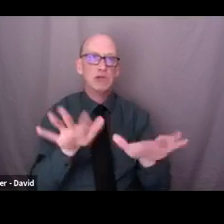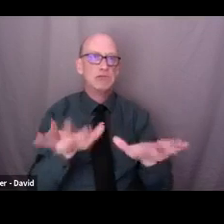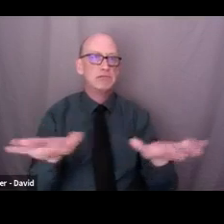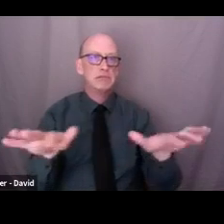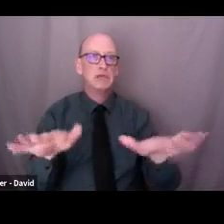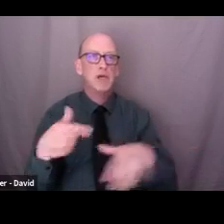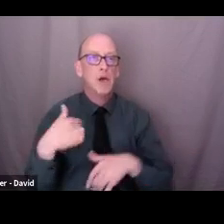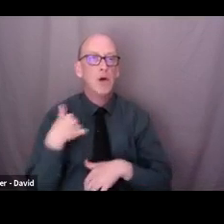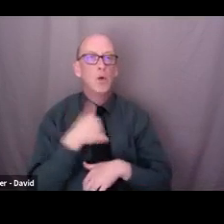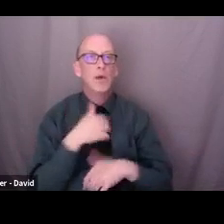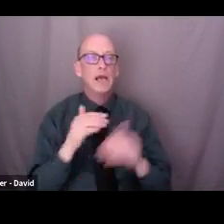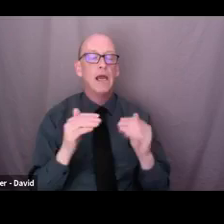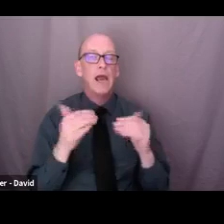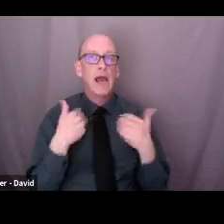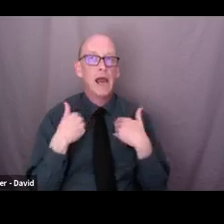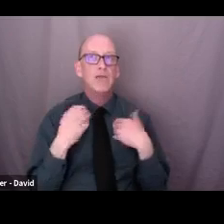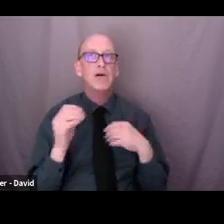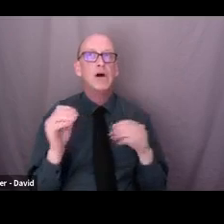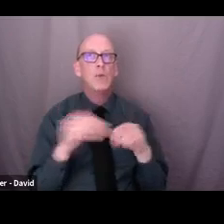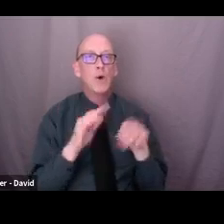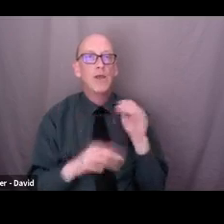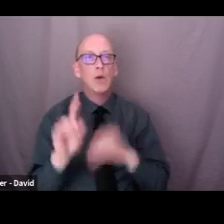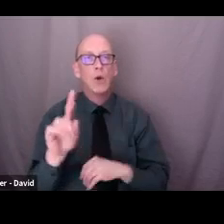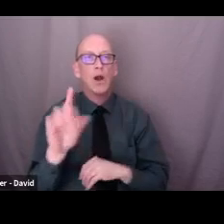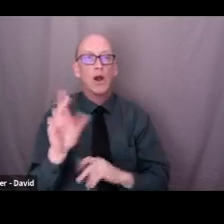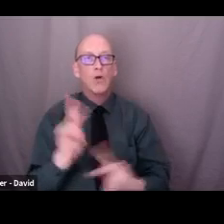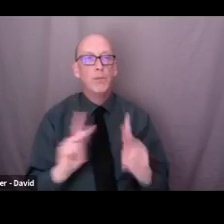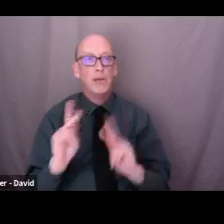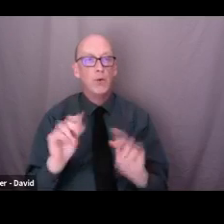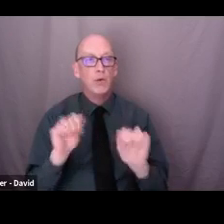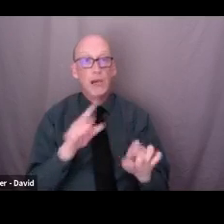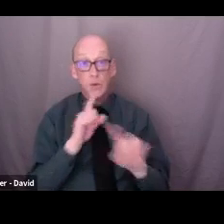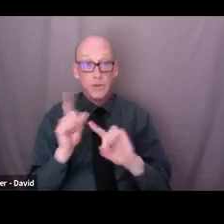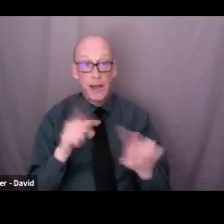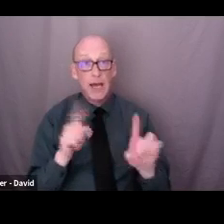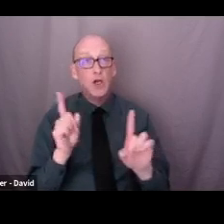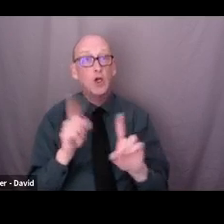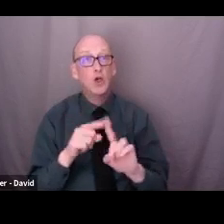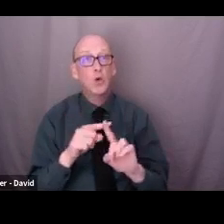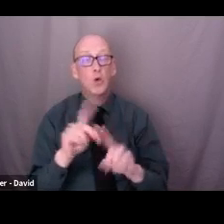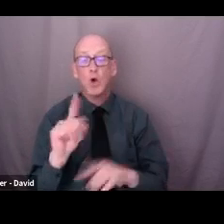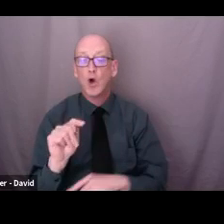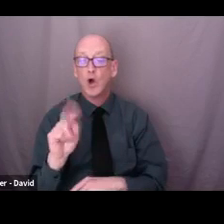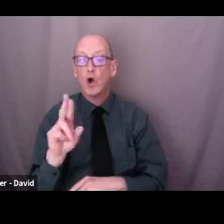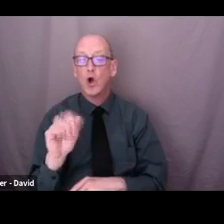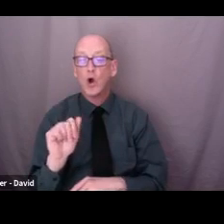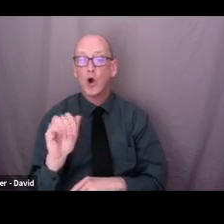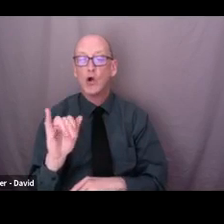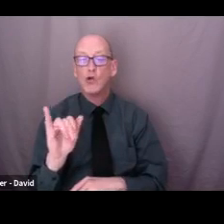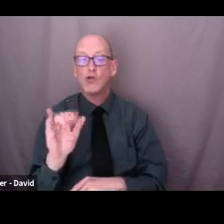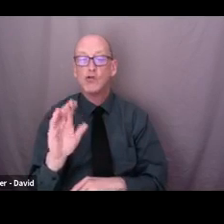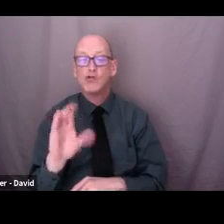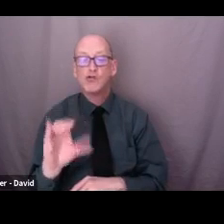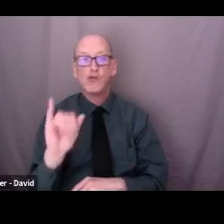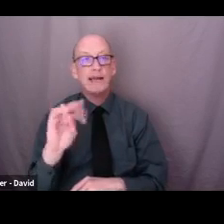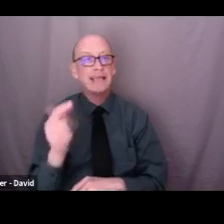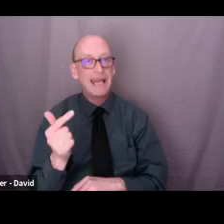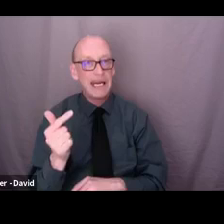over 100 individuals that could actually respond to tracing concerns if we need them.